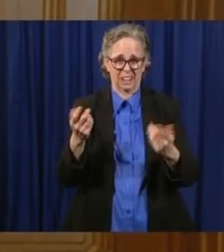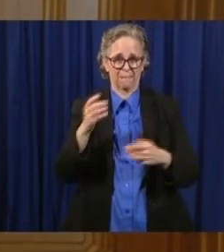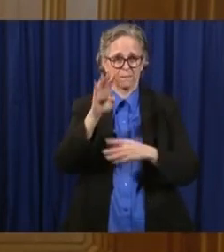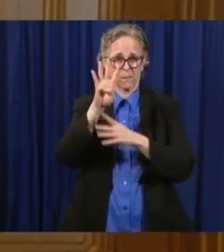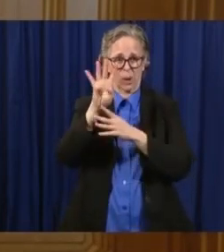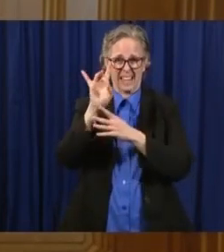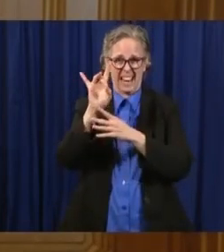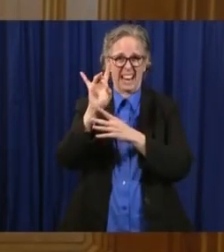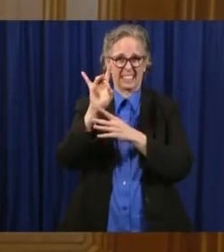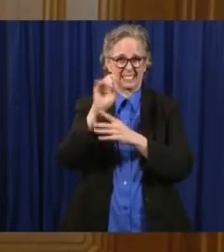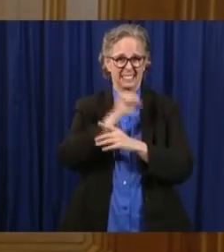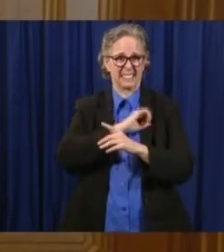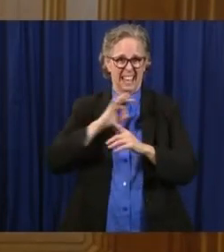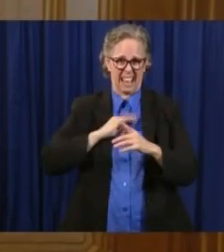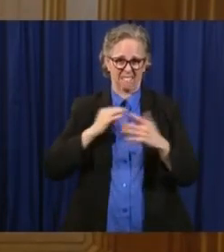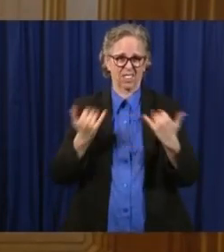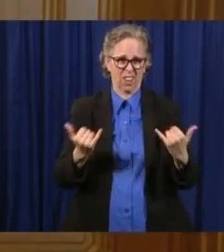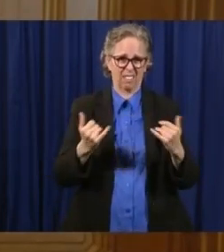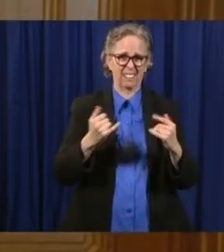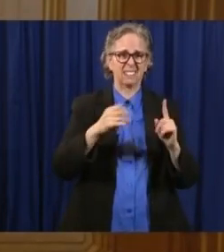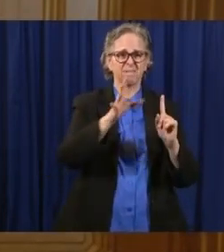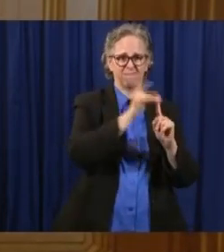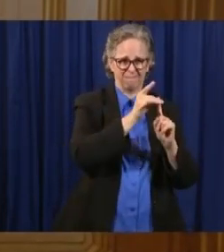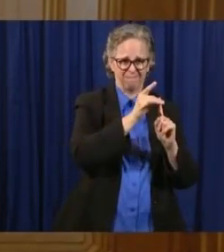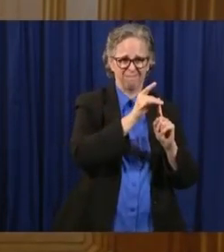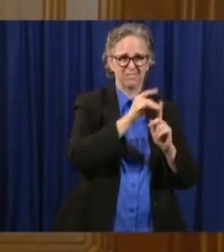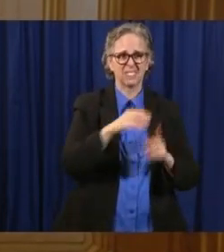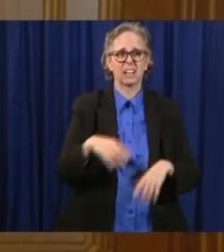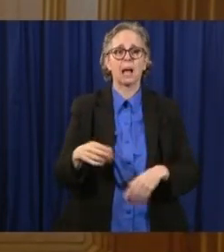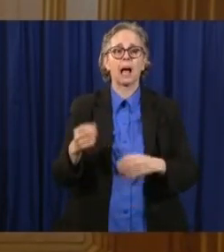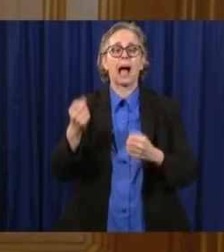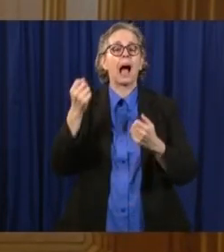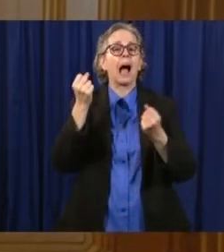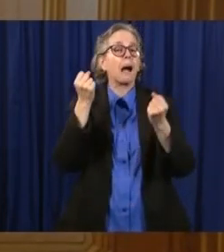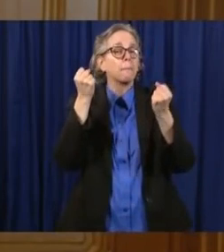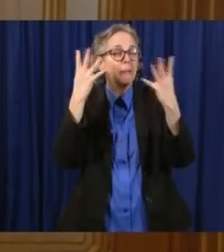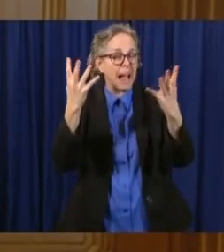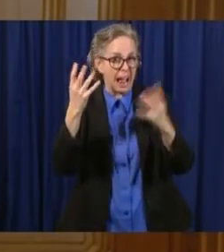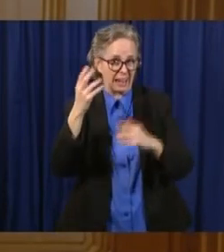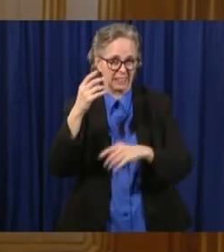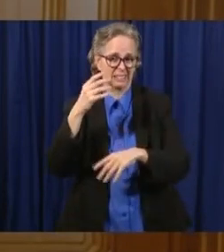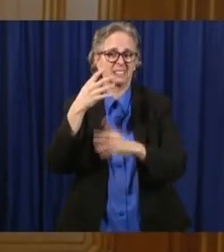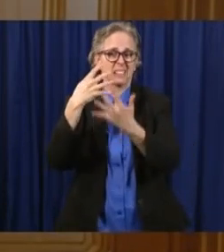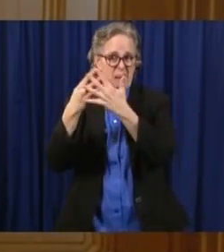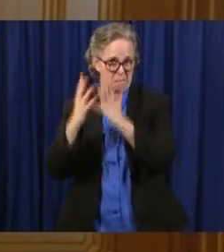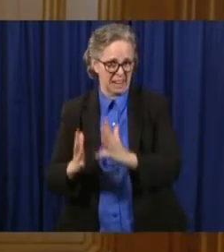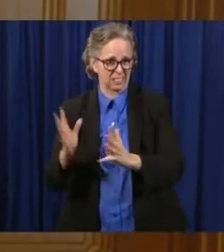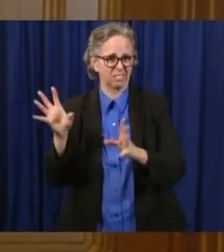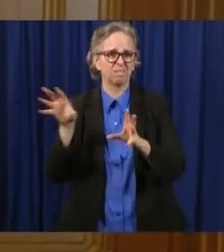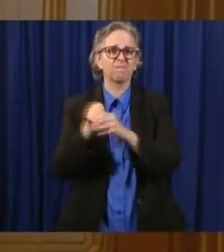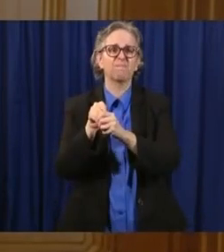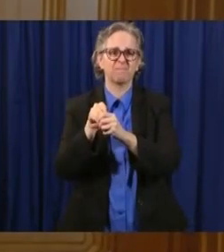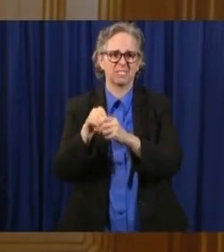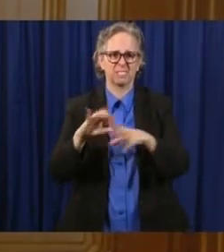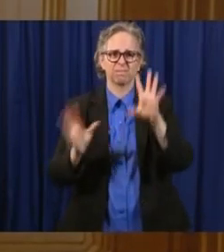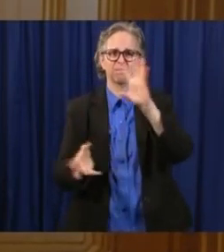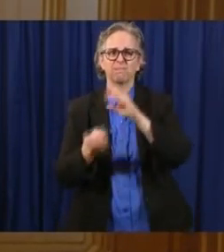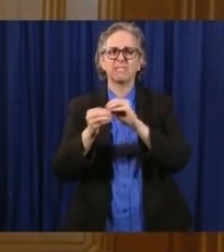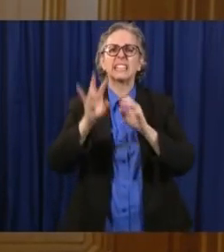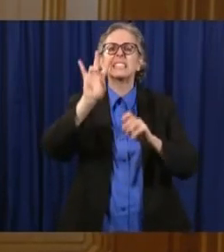inmates, and those come from 7 of our prisons.